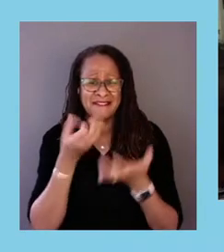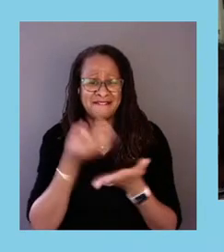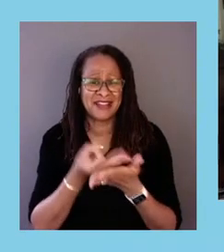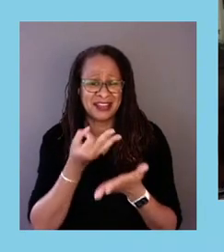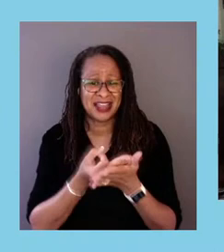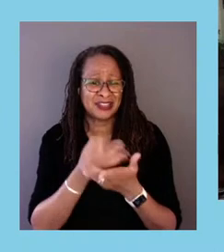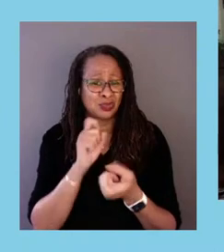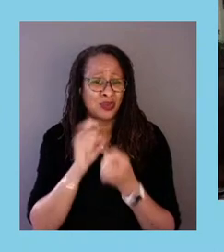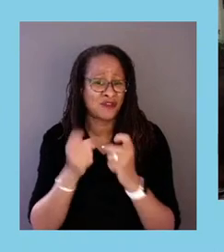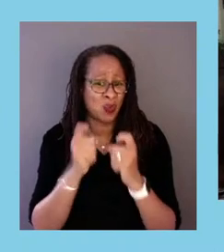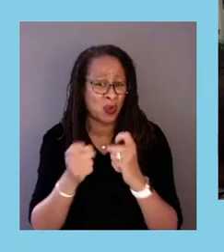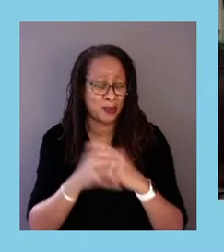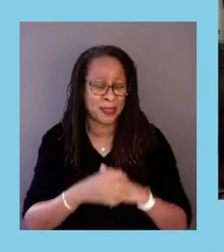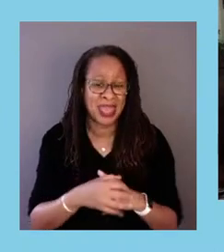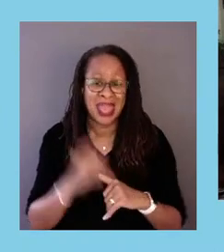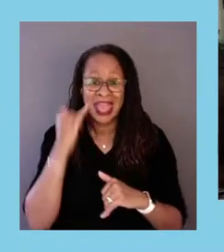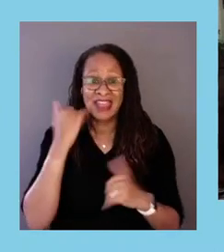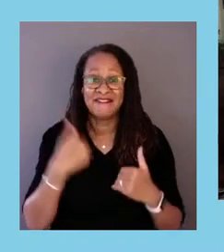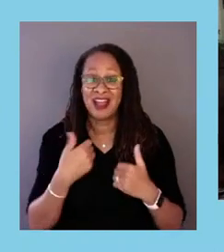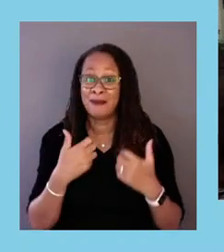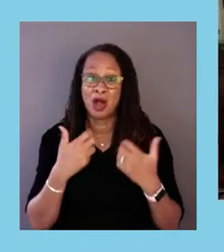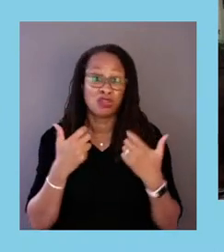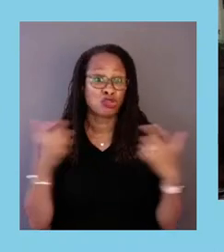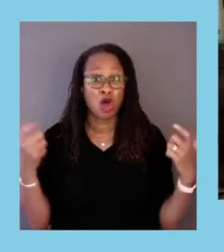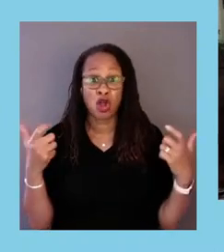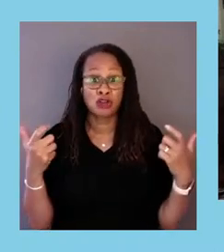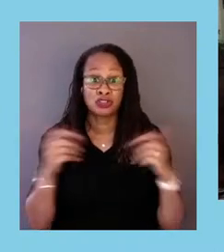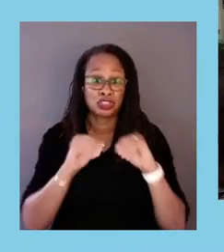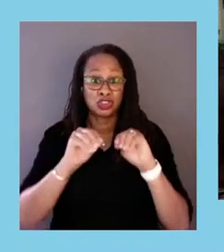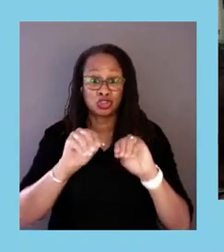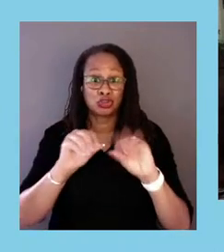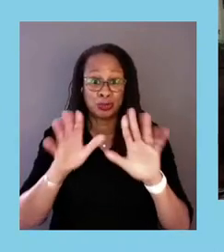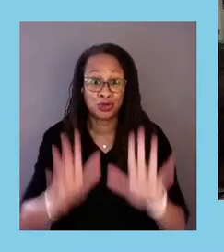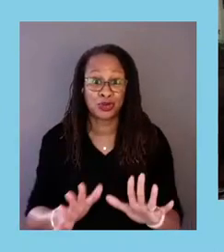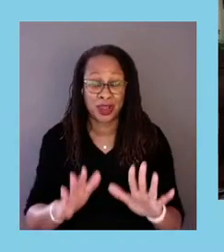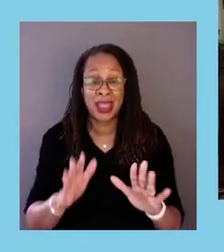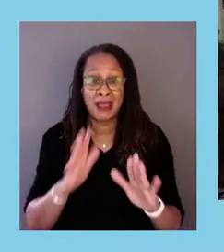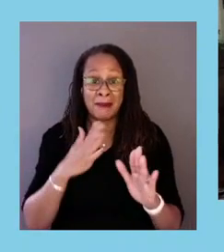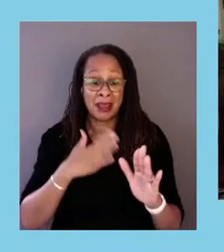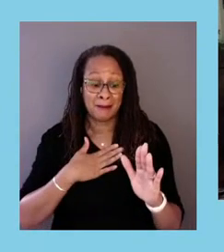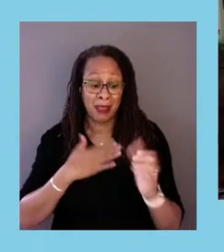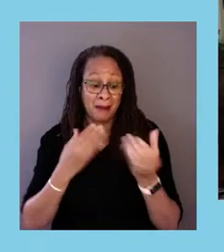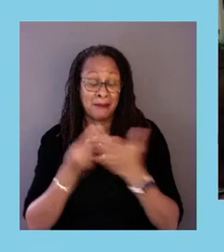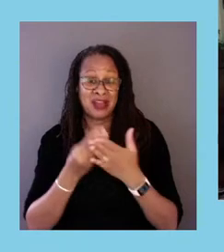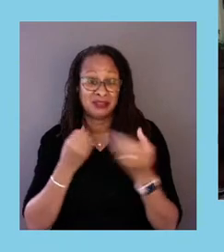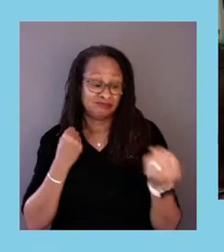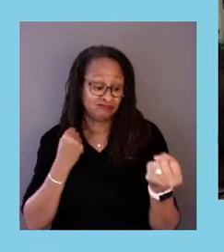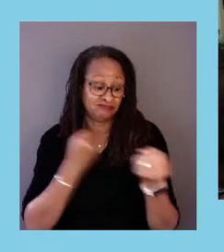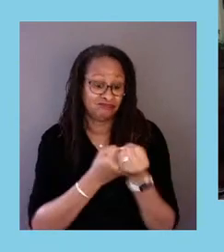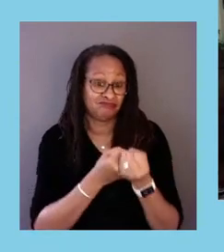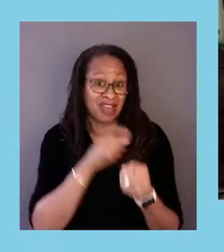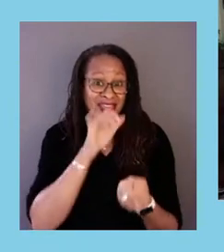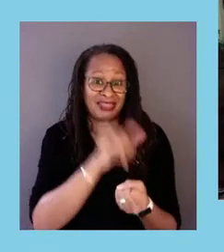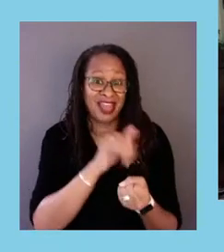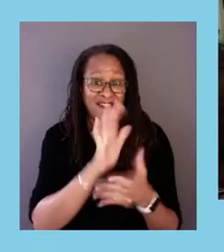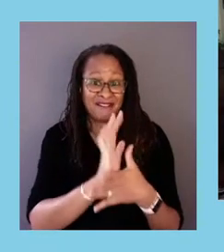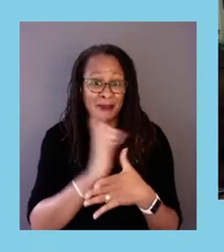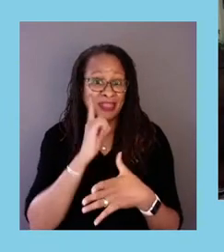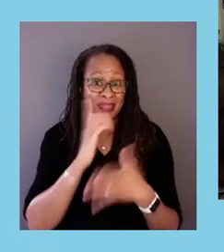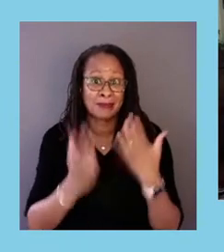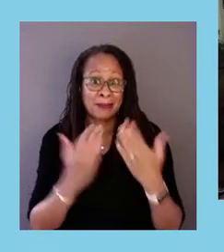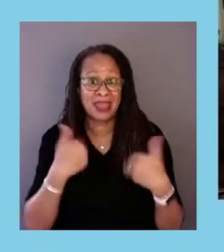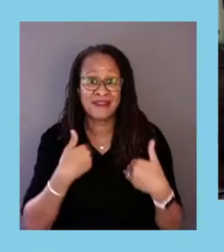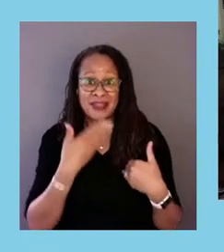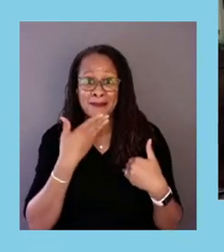If I'm a larger distributor, I'm going to put my money behind, you know, that film that I think might have the best chance for me to win